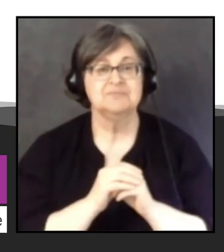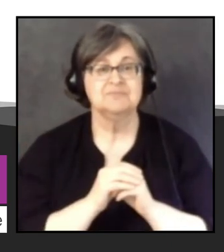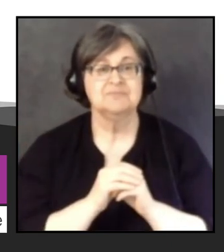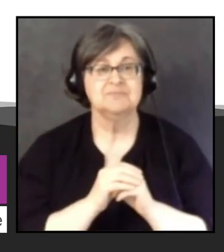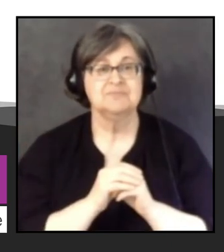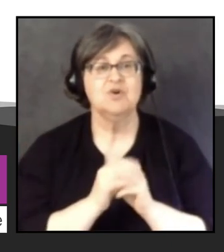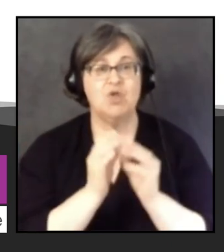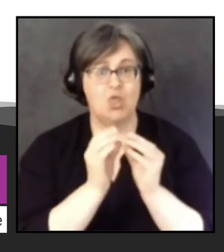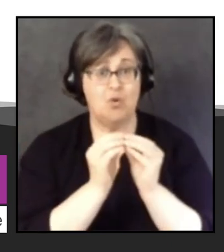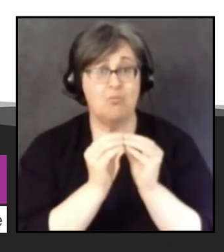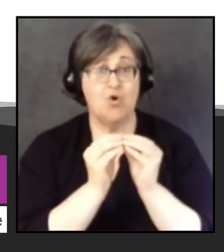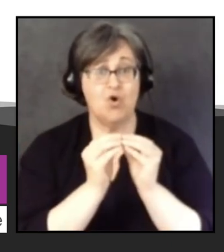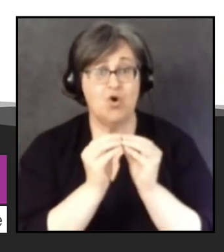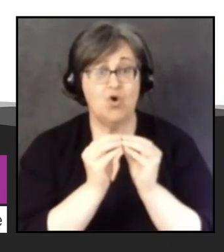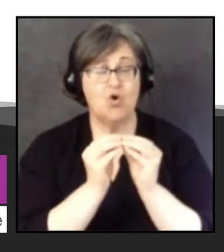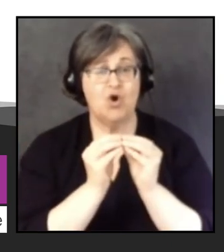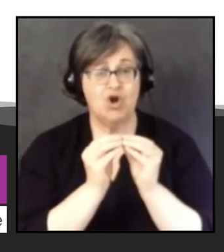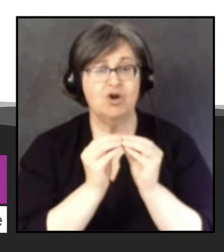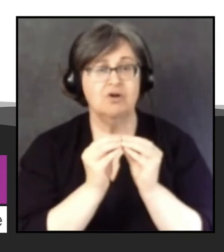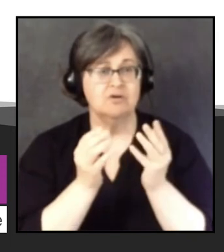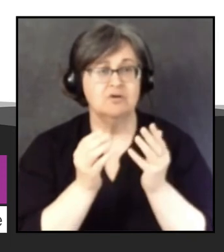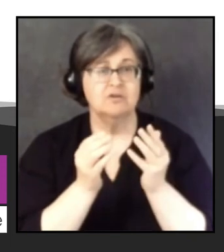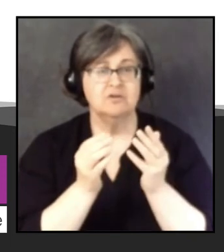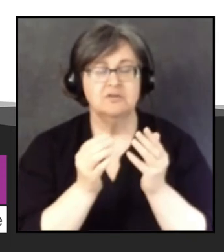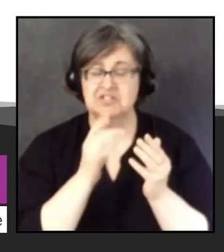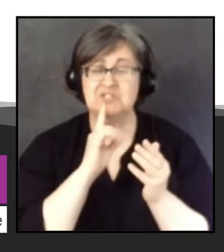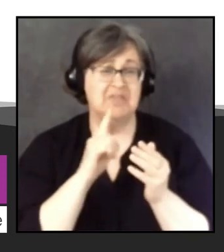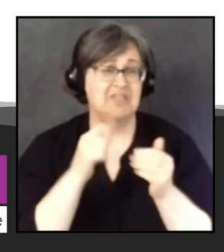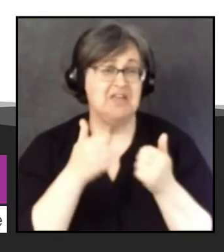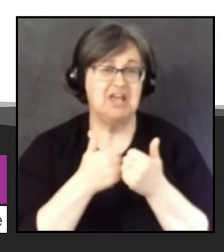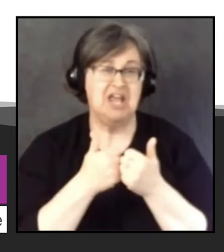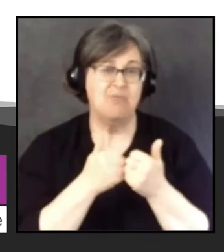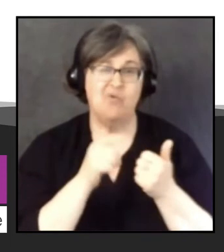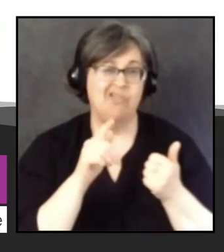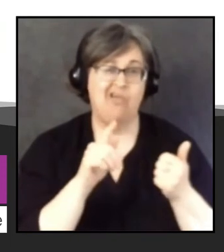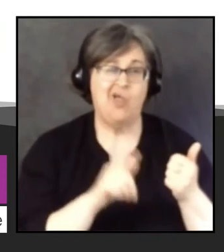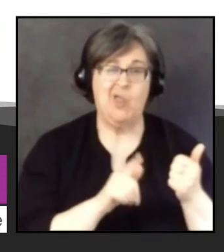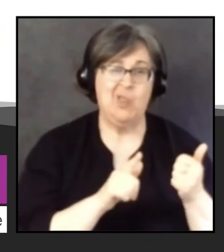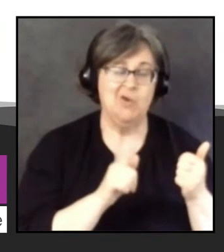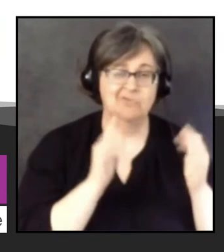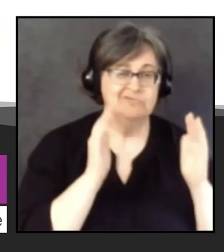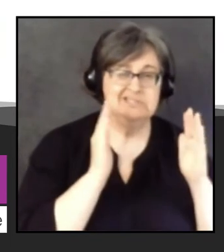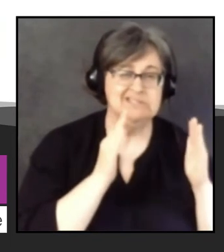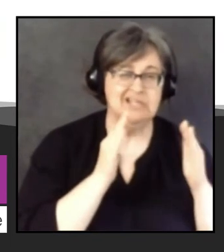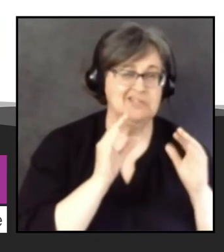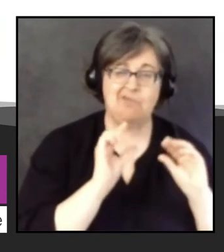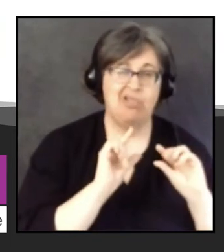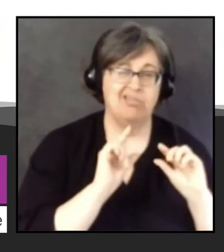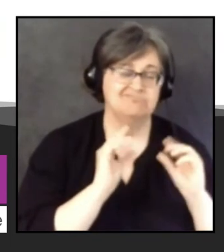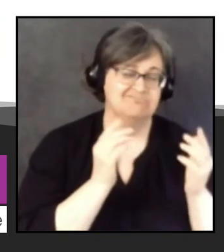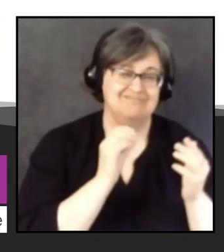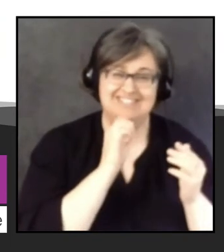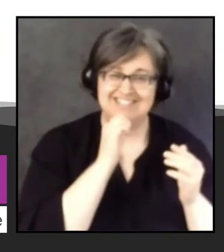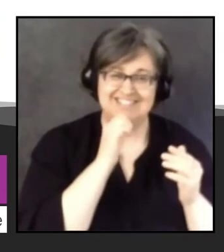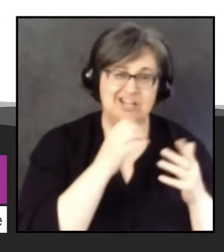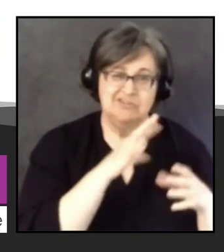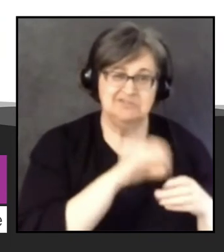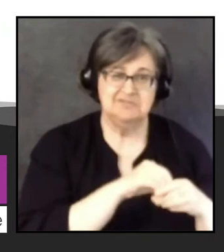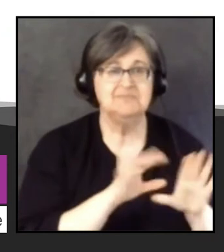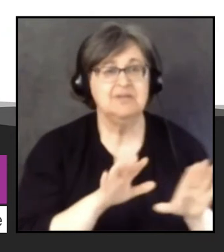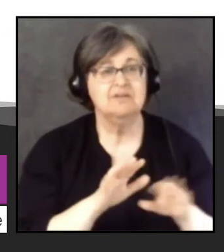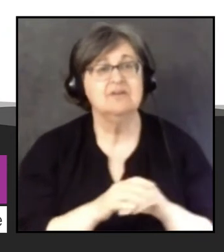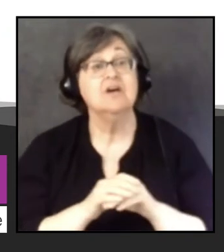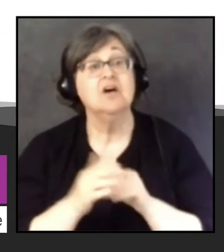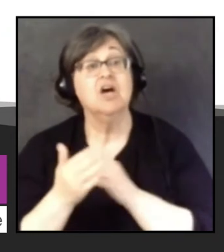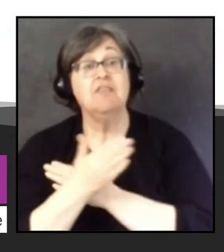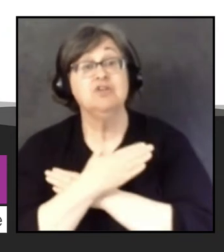And there are more of them. It's a game with low stakes. Next slide. And I also prepared this